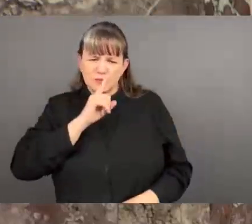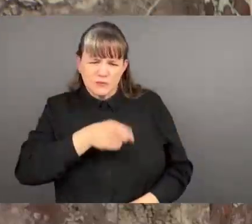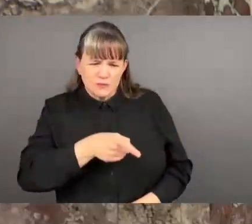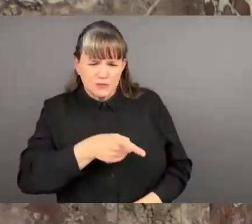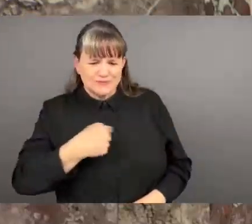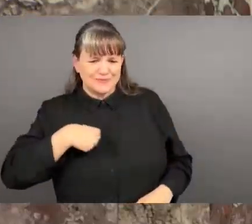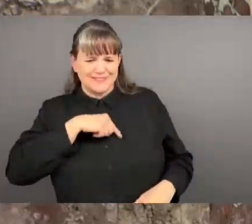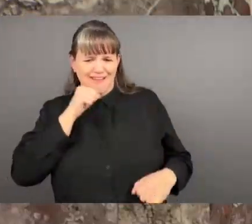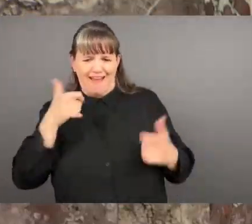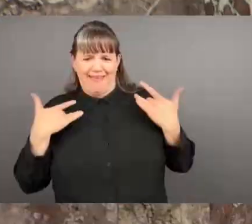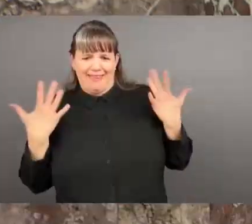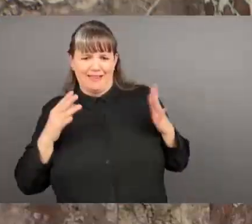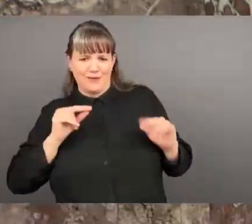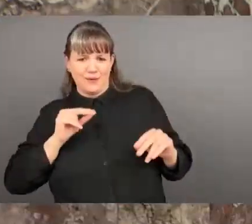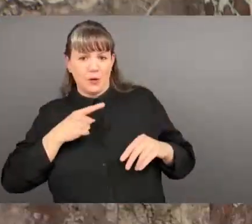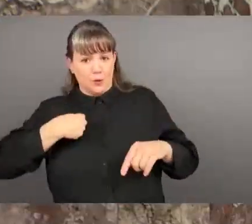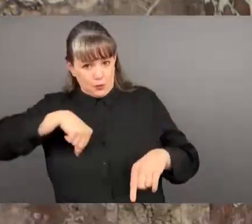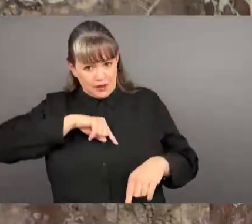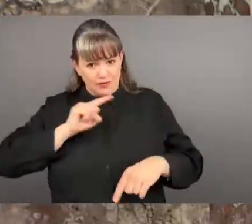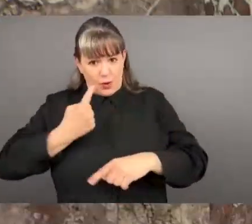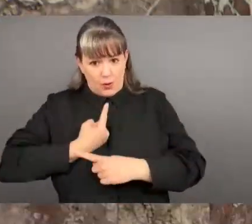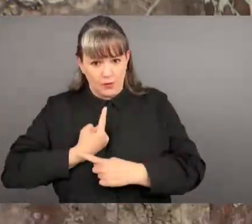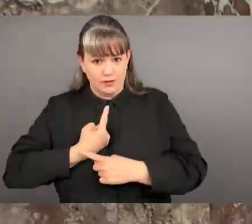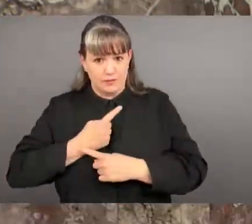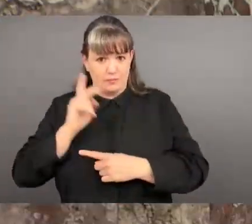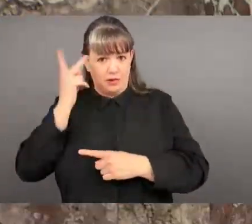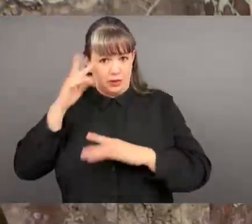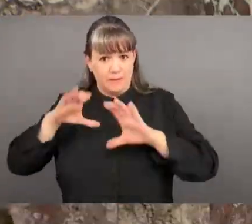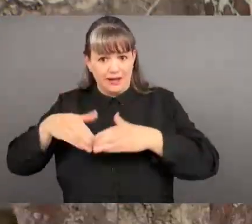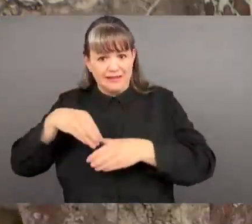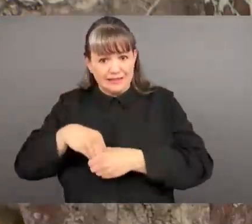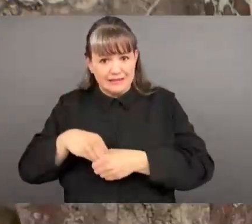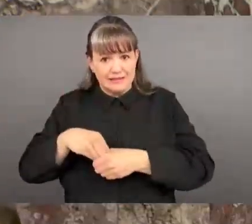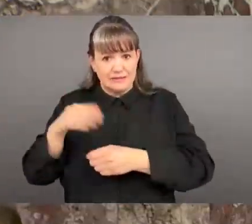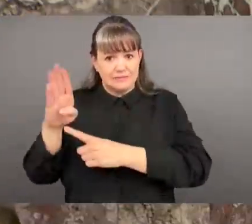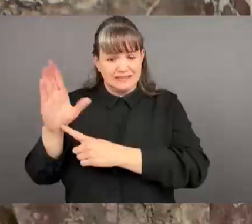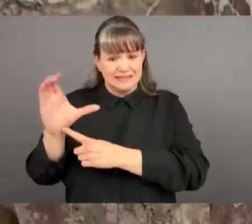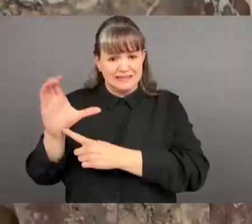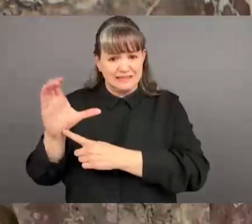against climate action is the Conservative Party, Honourable Speaker.